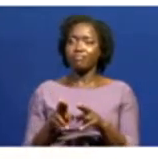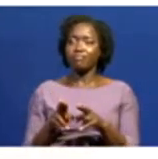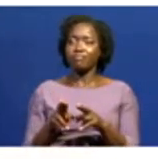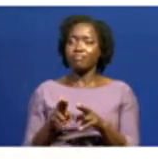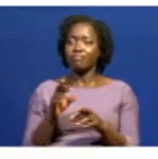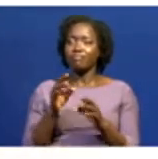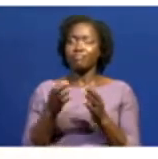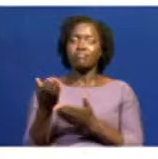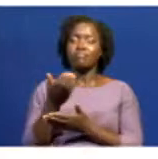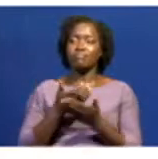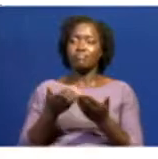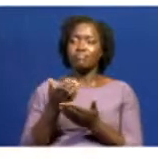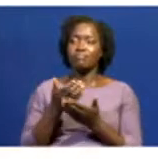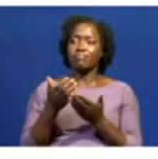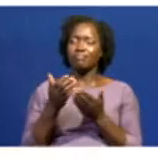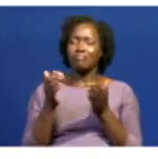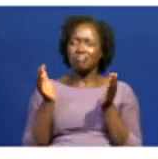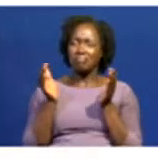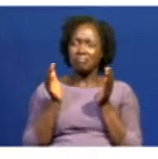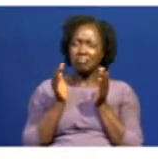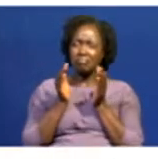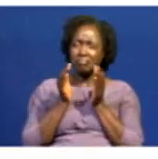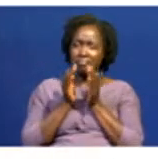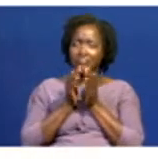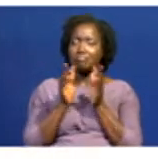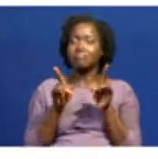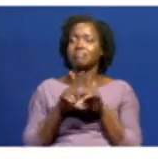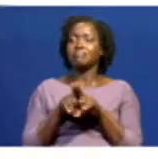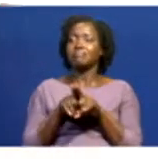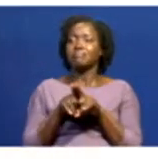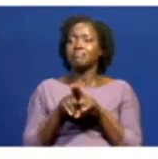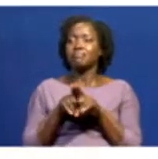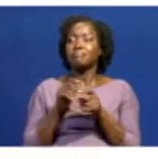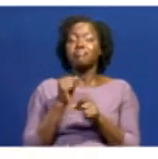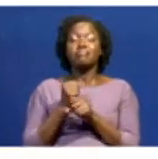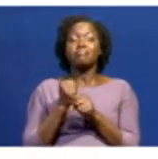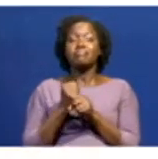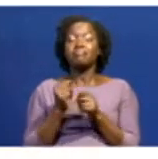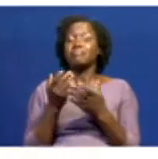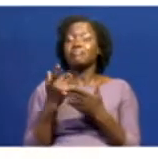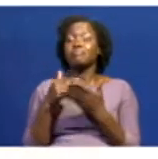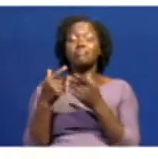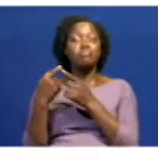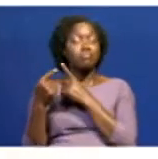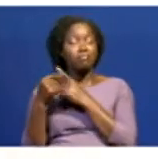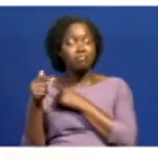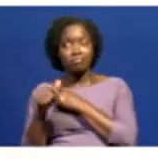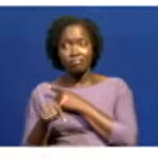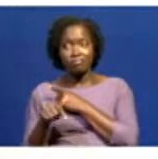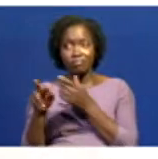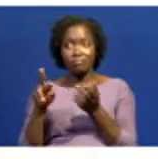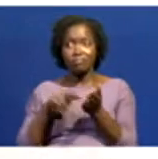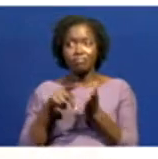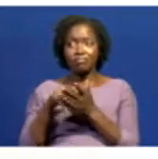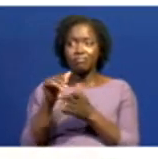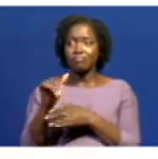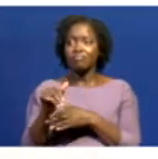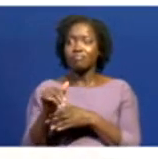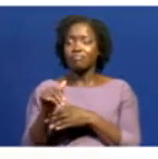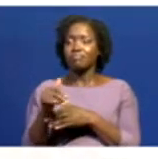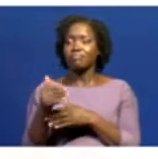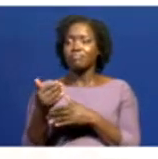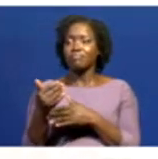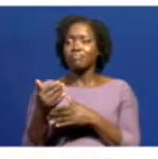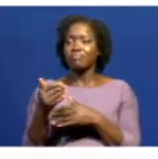if the economy shrinks like the way it has done or what we're going through today, what it means that we simply need to look